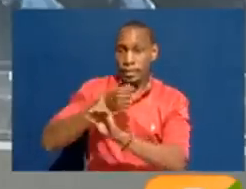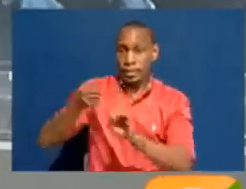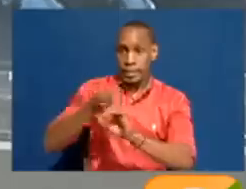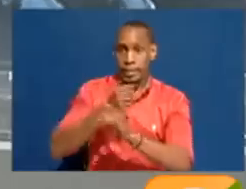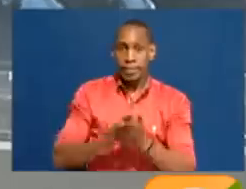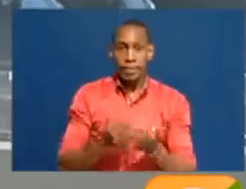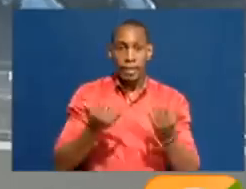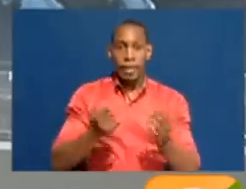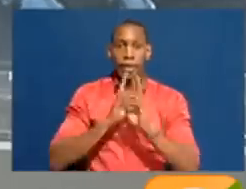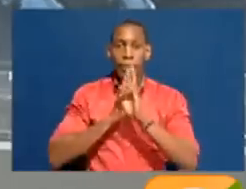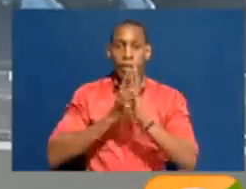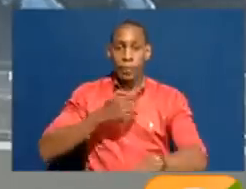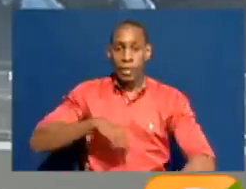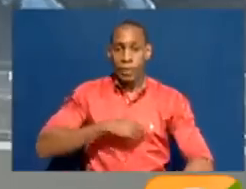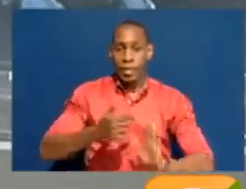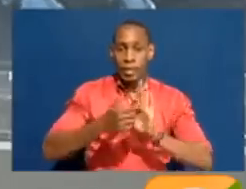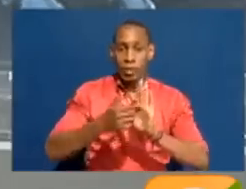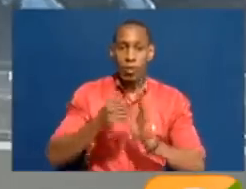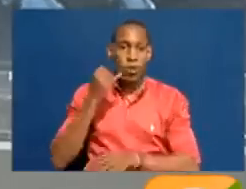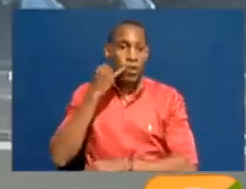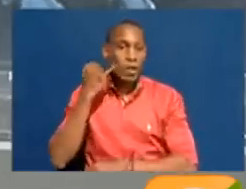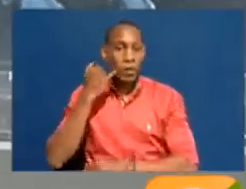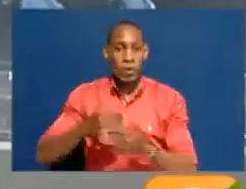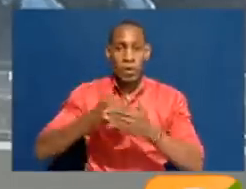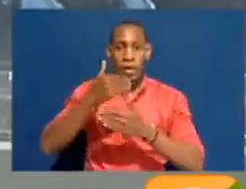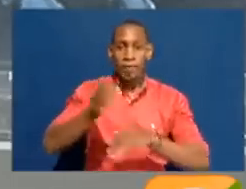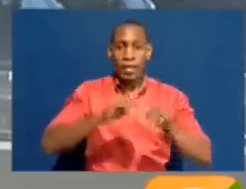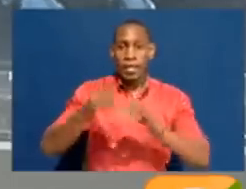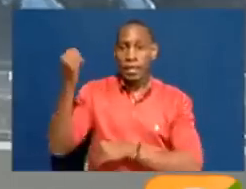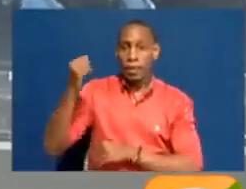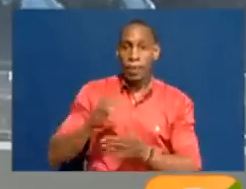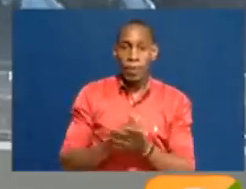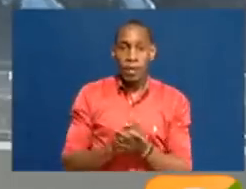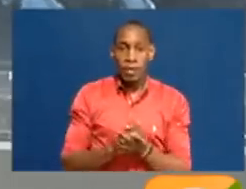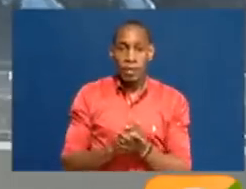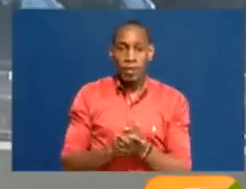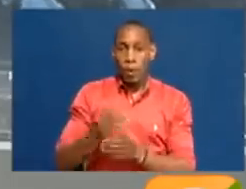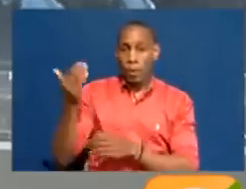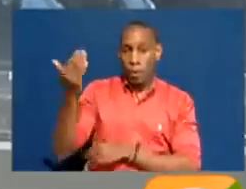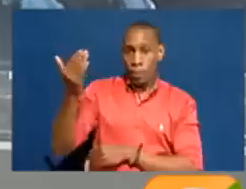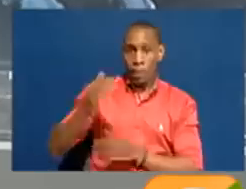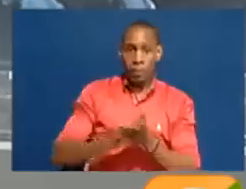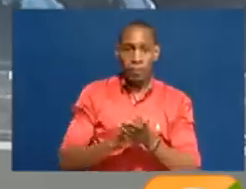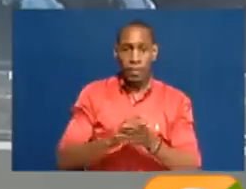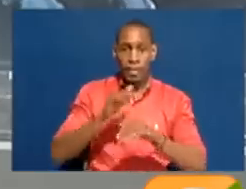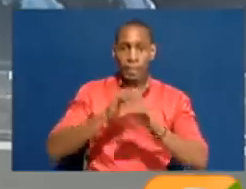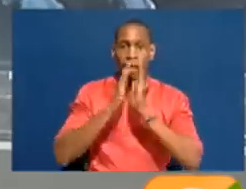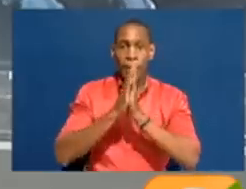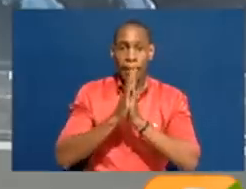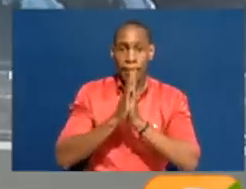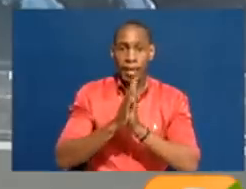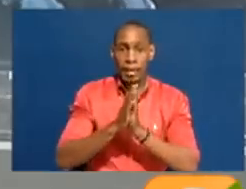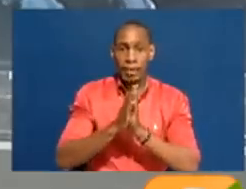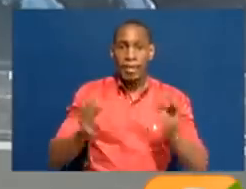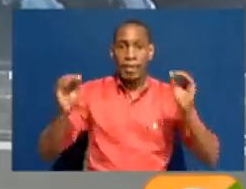And as our very own Maryanne Nyambura reports from Nakuru, post-election political shelling dominated proceedings at the prayer rally